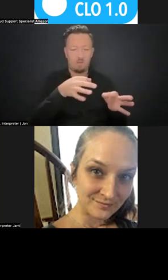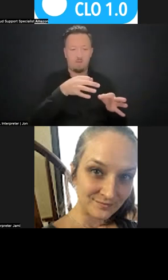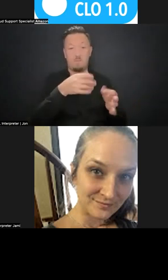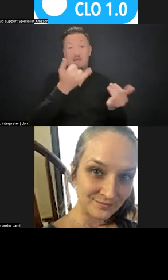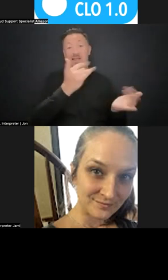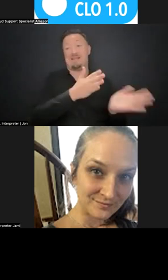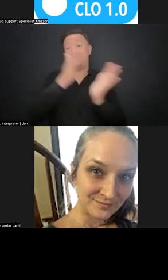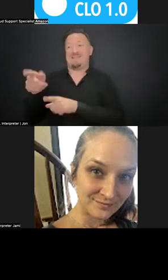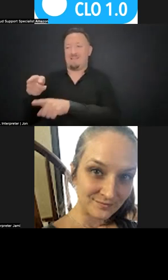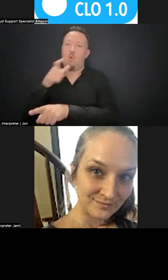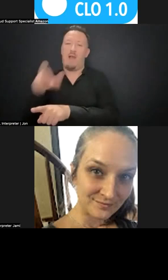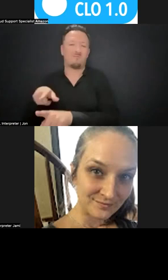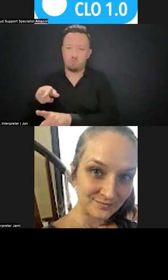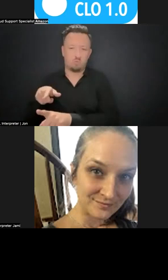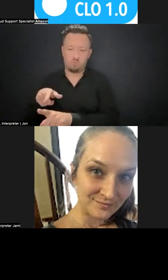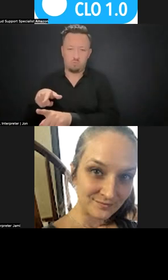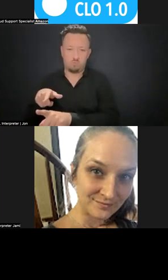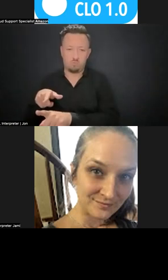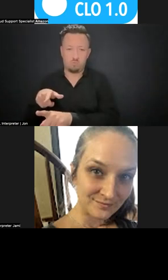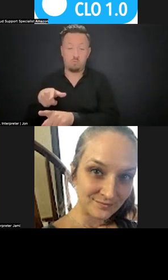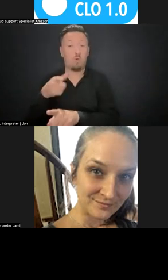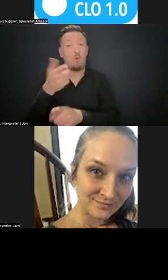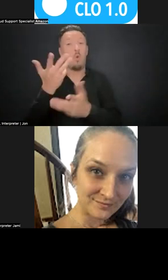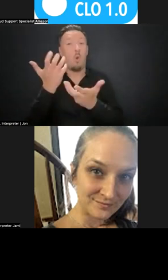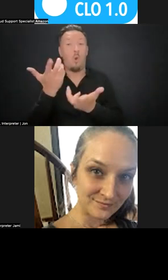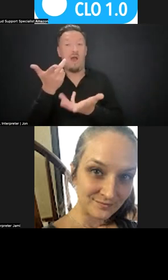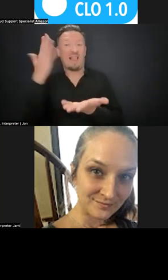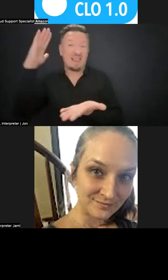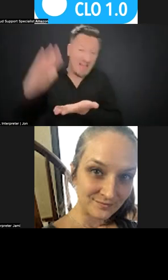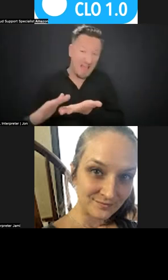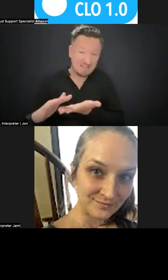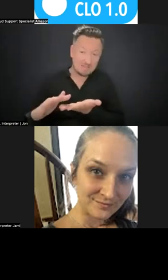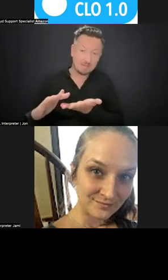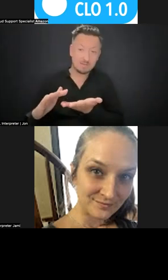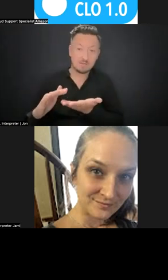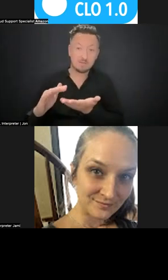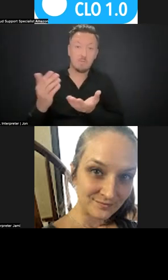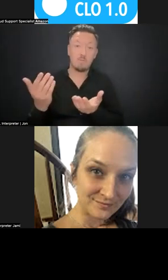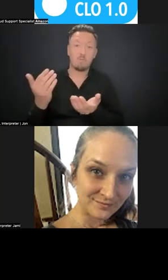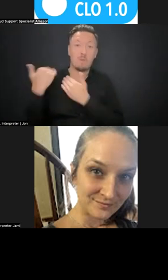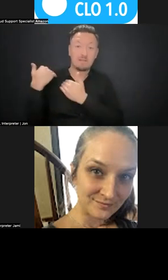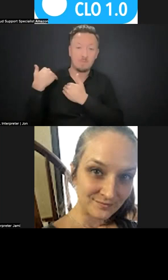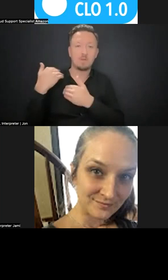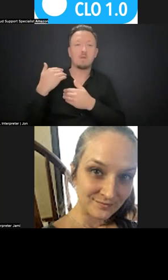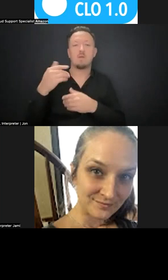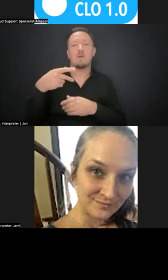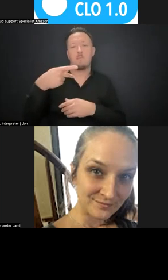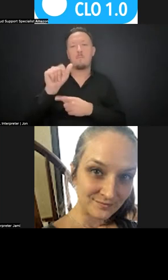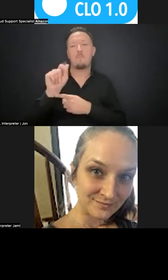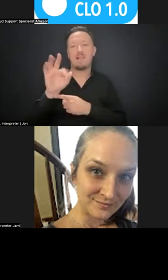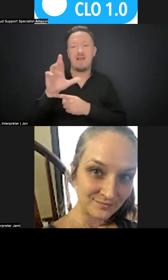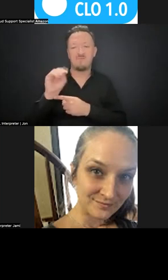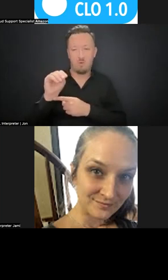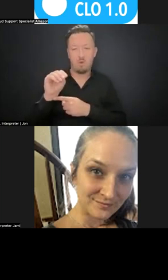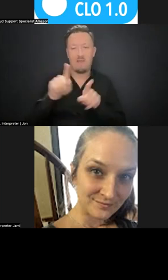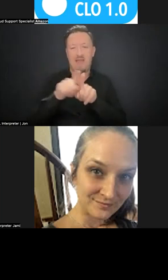So that's the infrastructure. If you want to do even less, right, then you can do platform as a service. You bring your